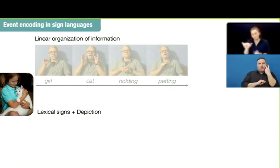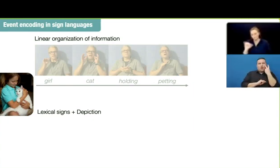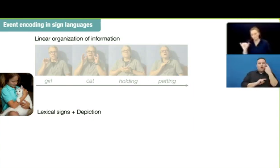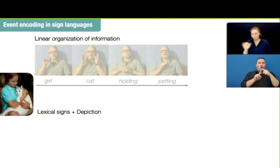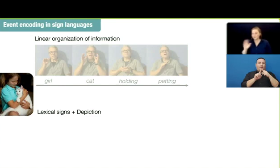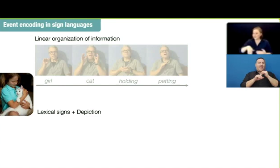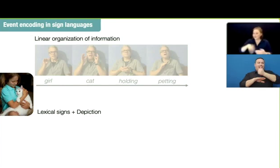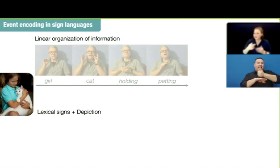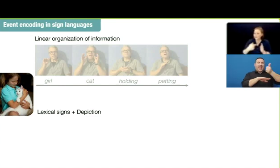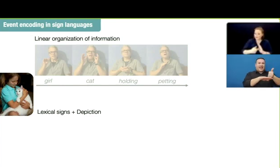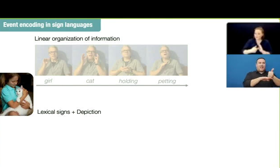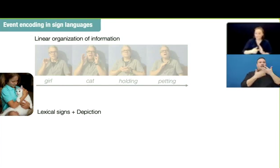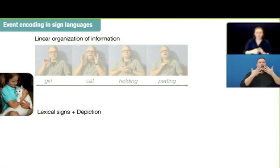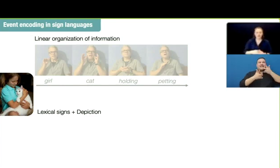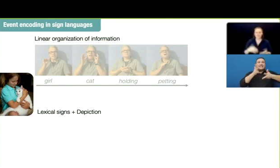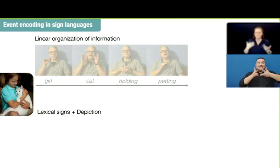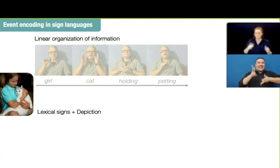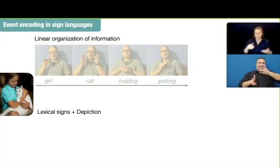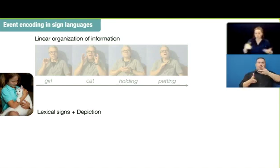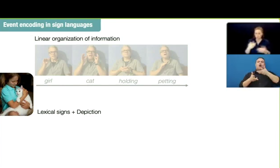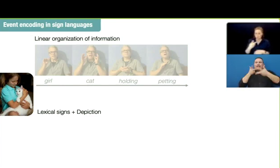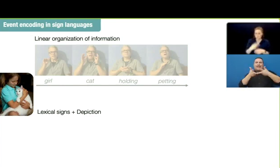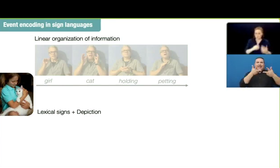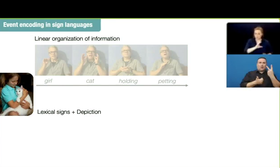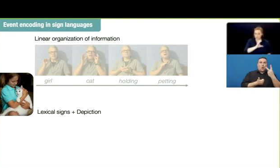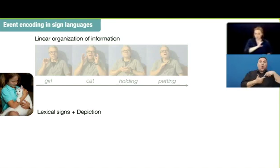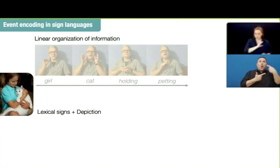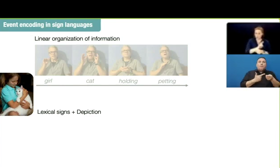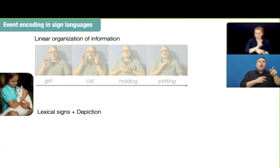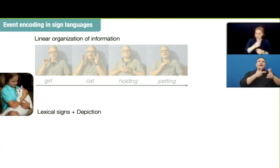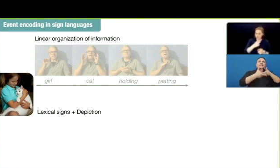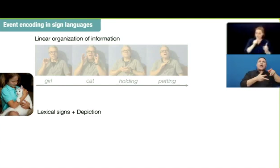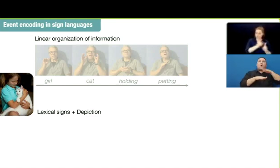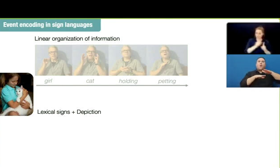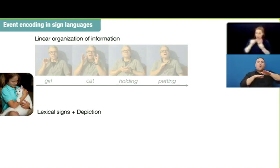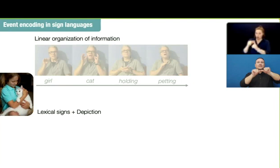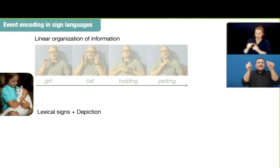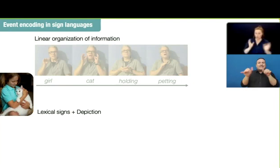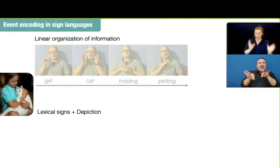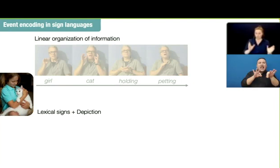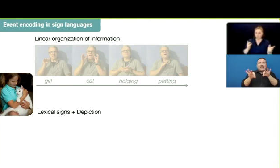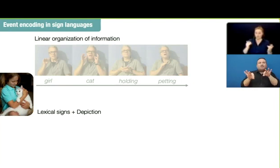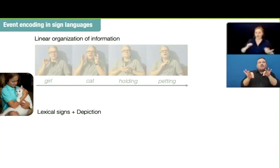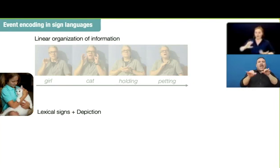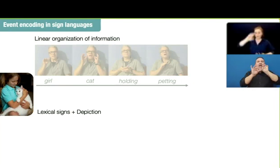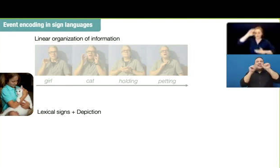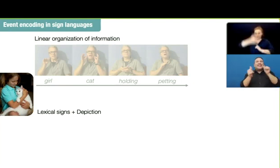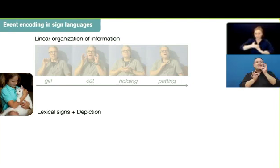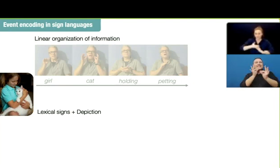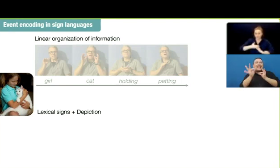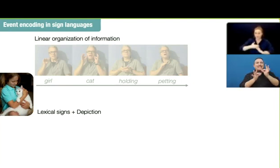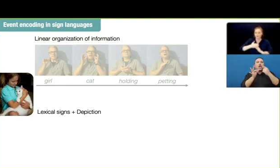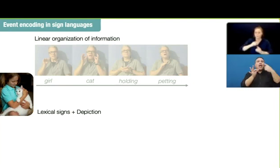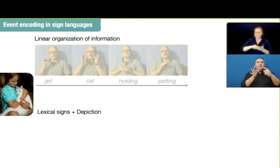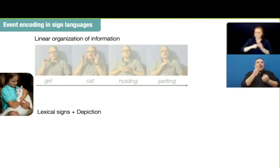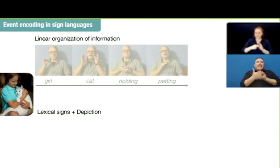after introducing both characters by means of lexical signs, signer uses depicting strategy to represent the girl and her actions.